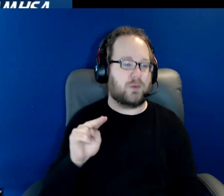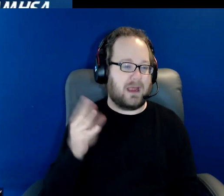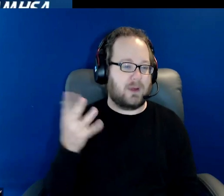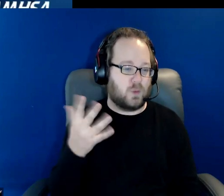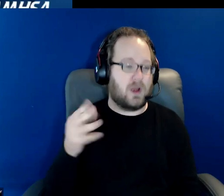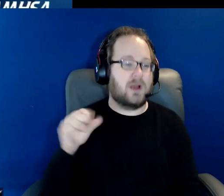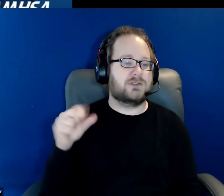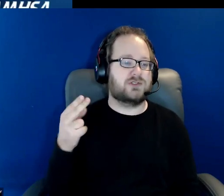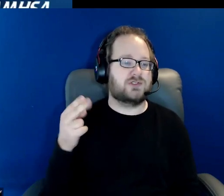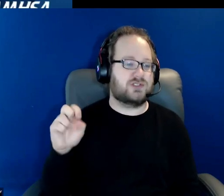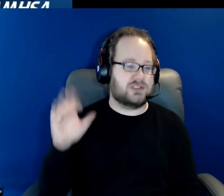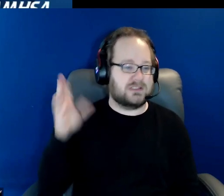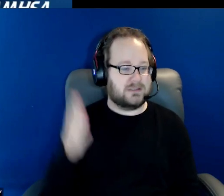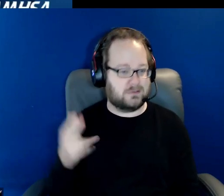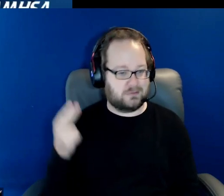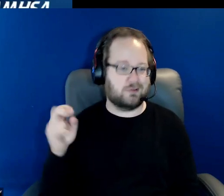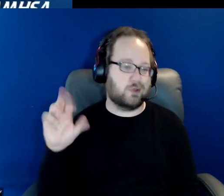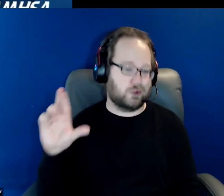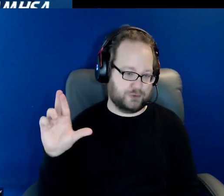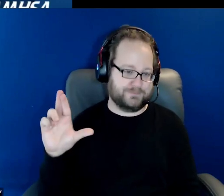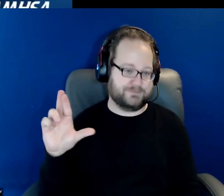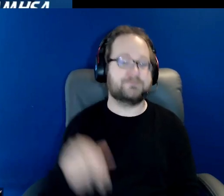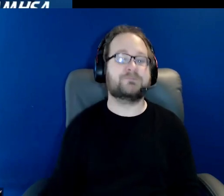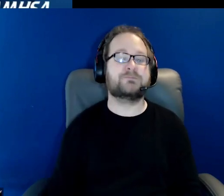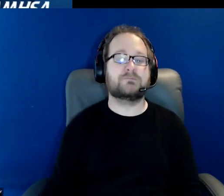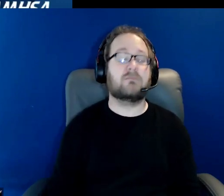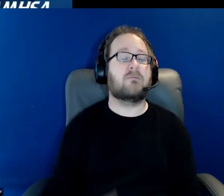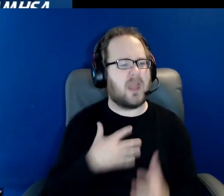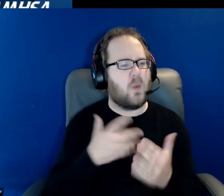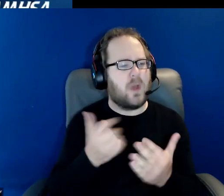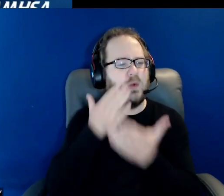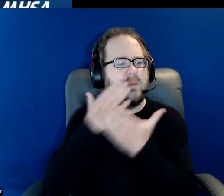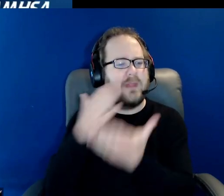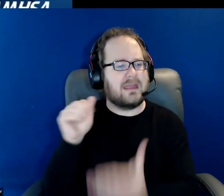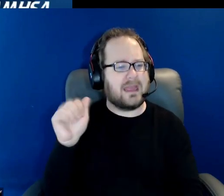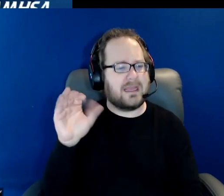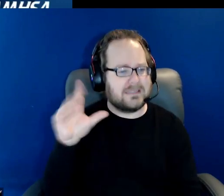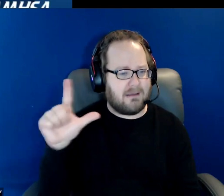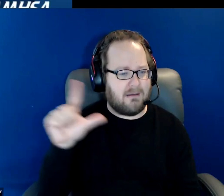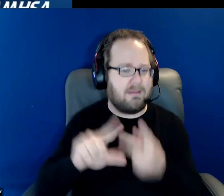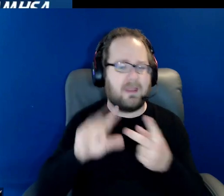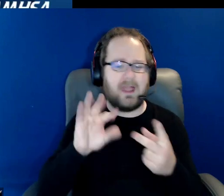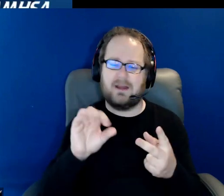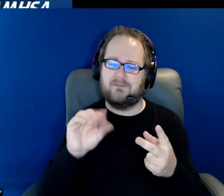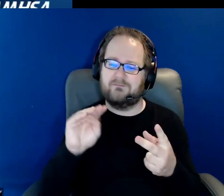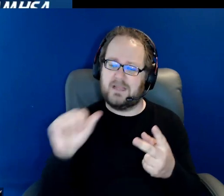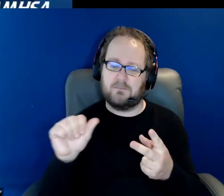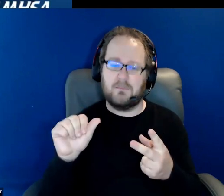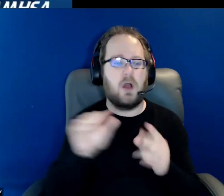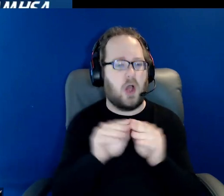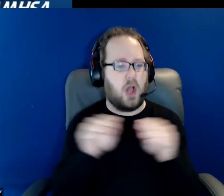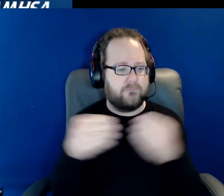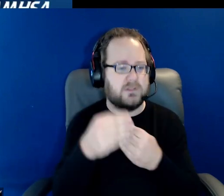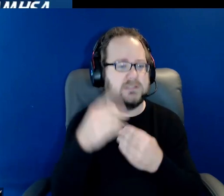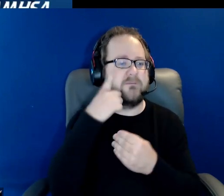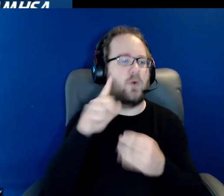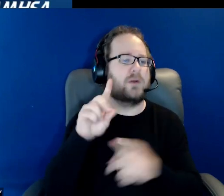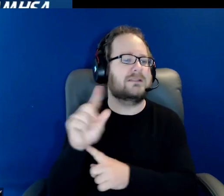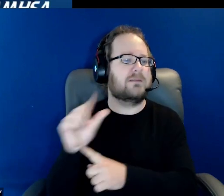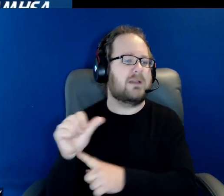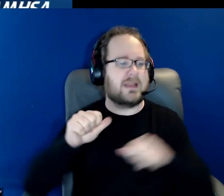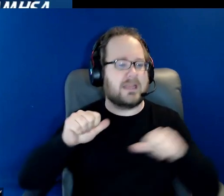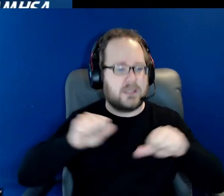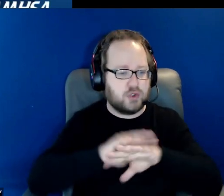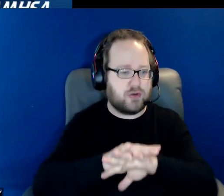want to thank ACL and the FEMA Office of Disability Integration and Coordination for inviting me to